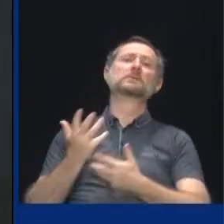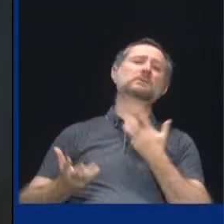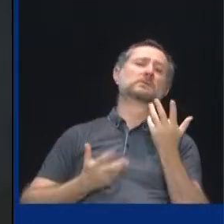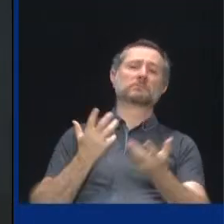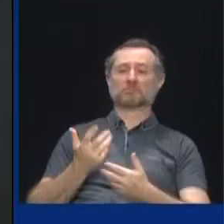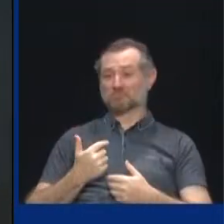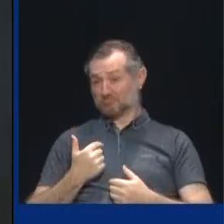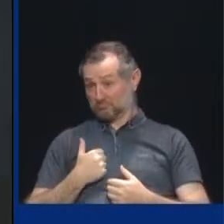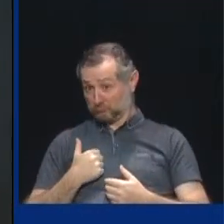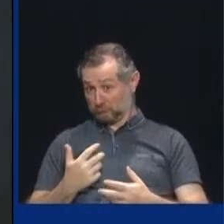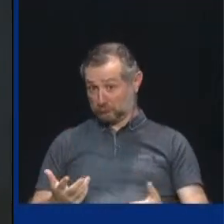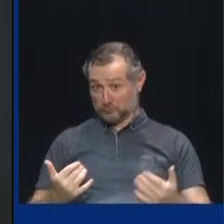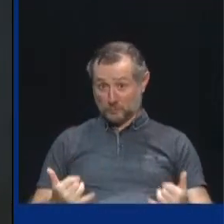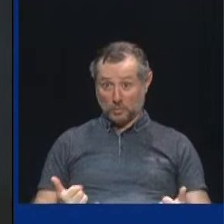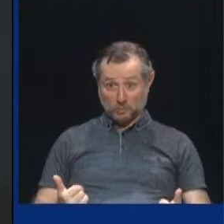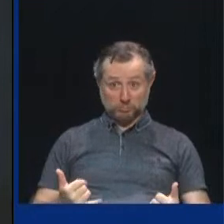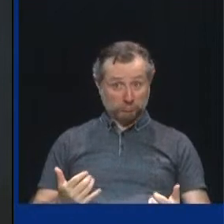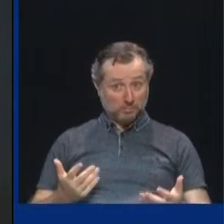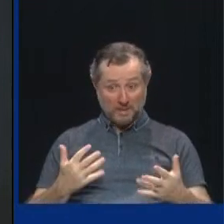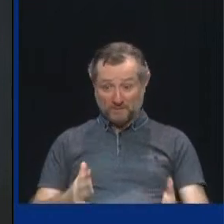with this